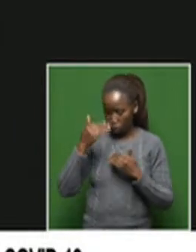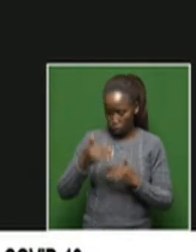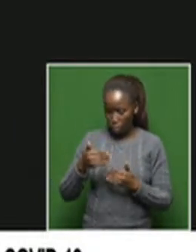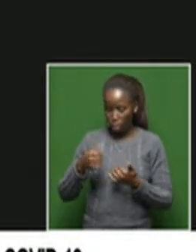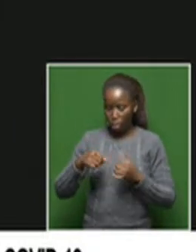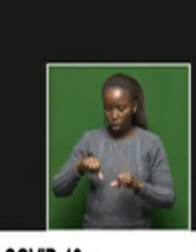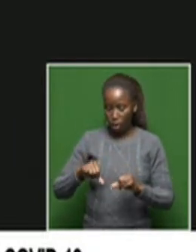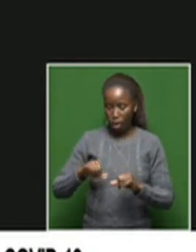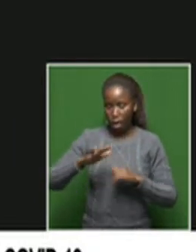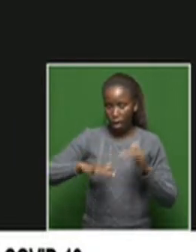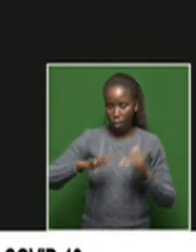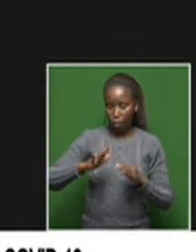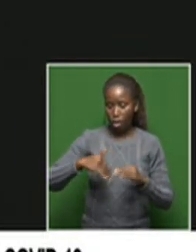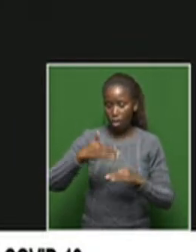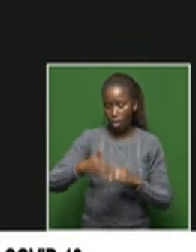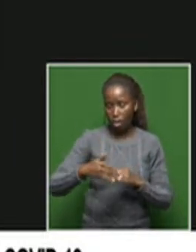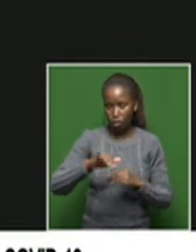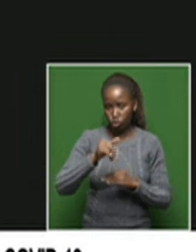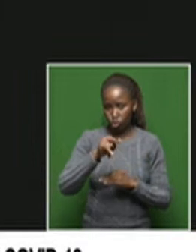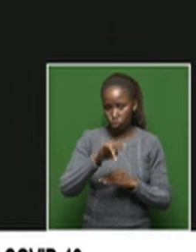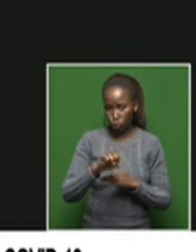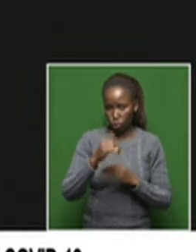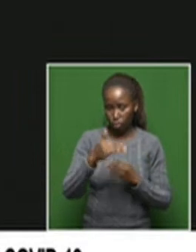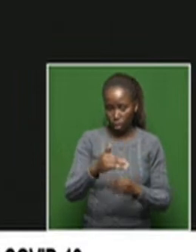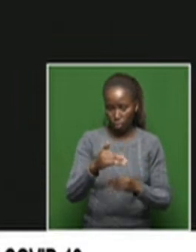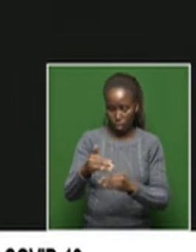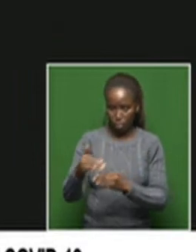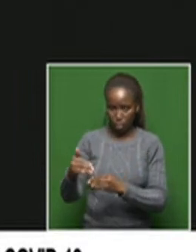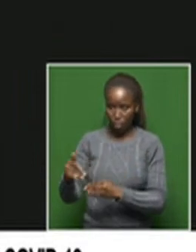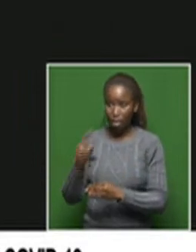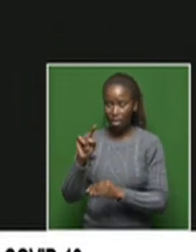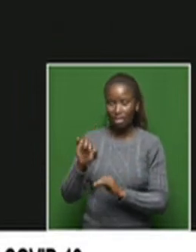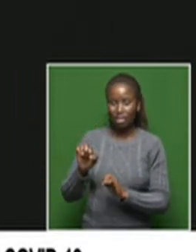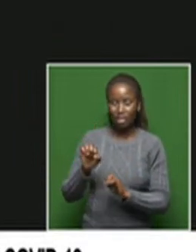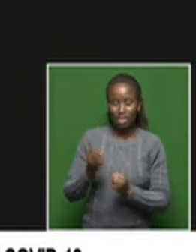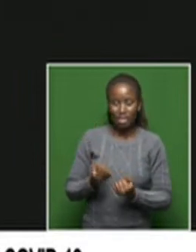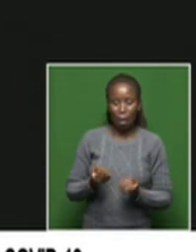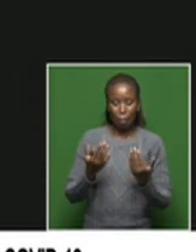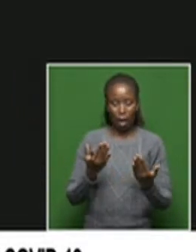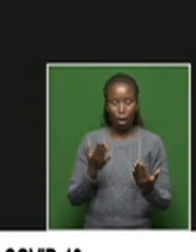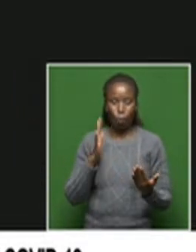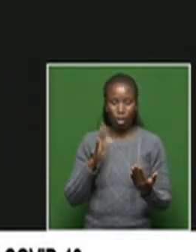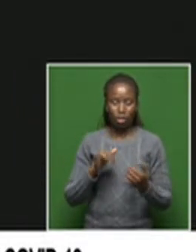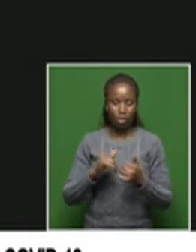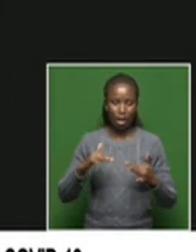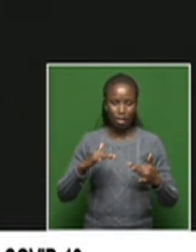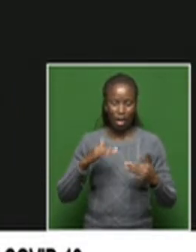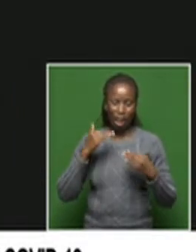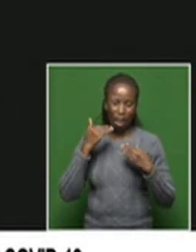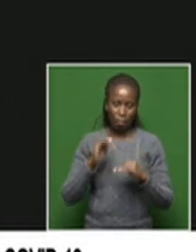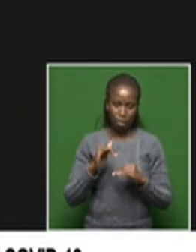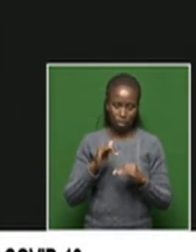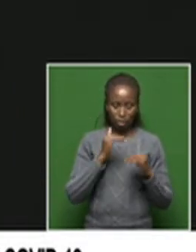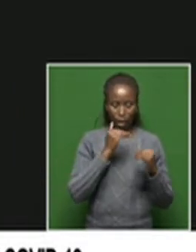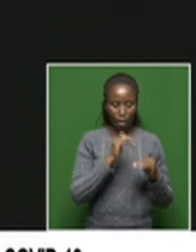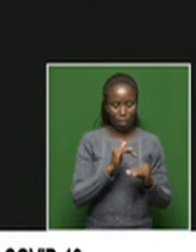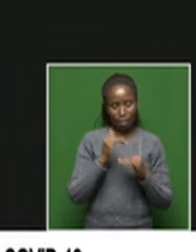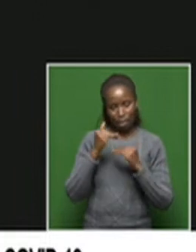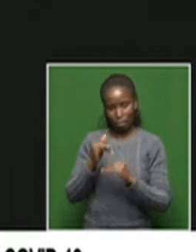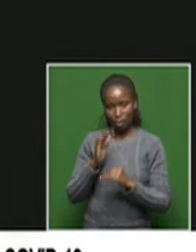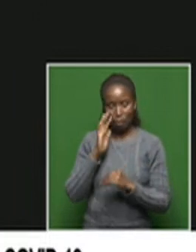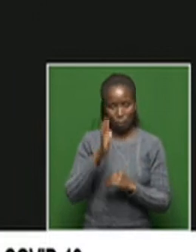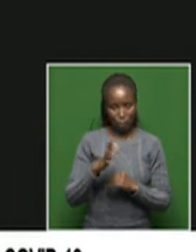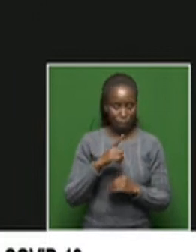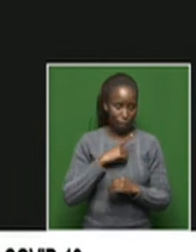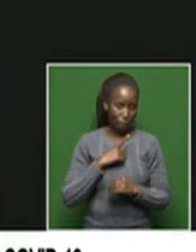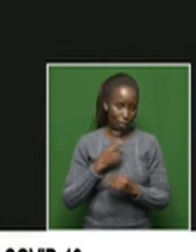through to June, their supplies will be fairly limited. And you would have noted that over this period, we've had